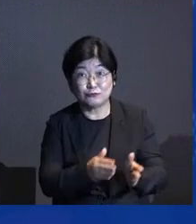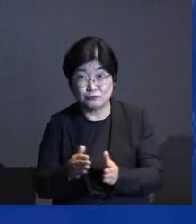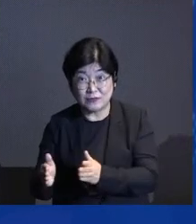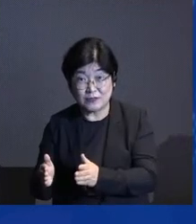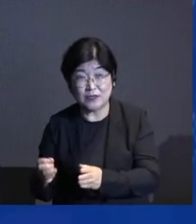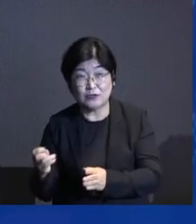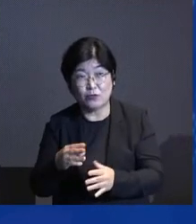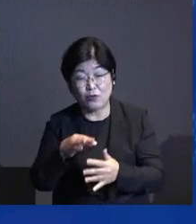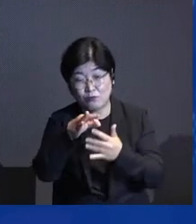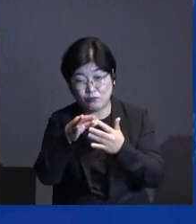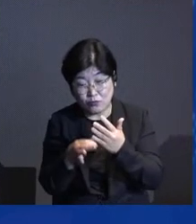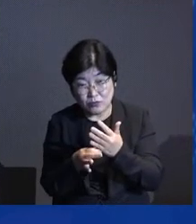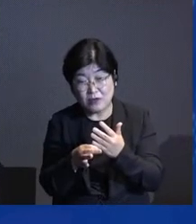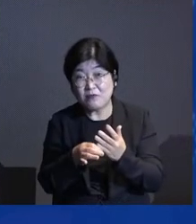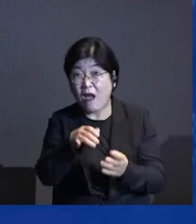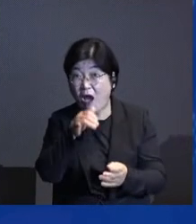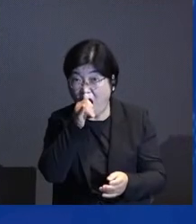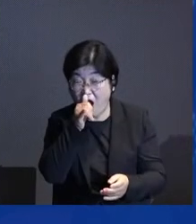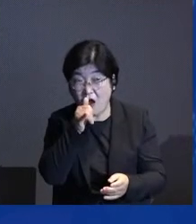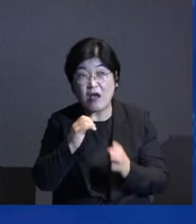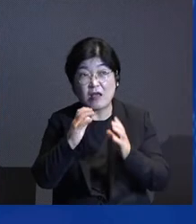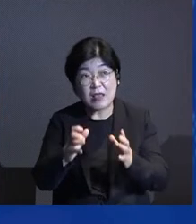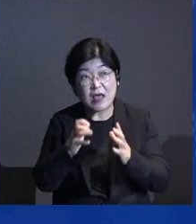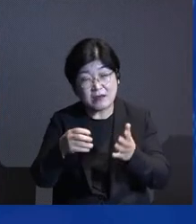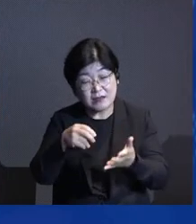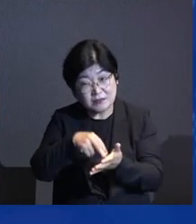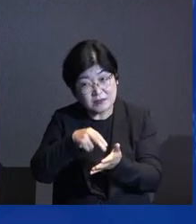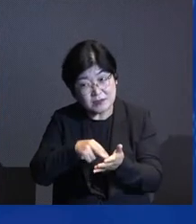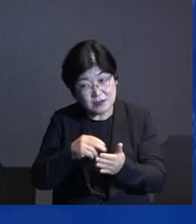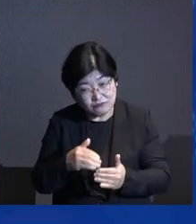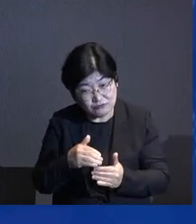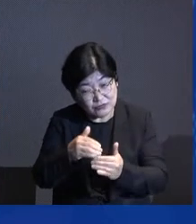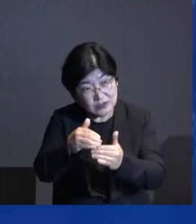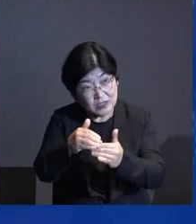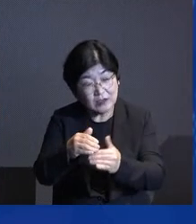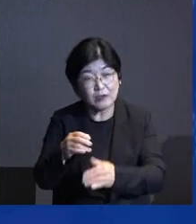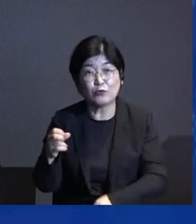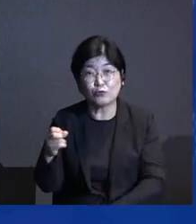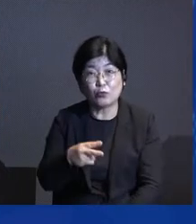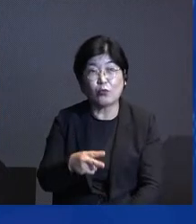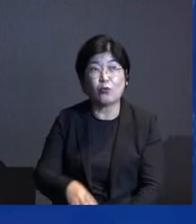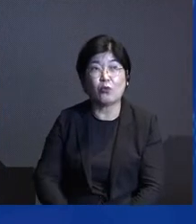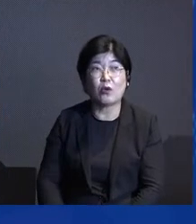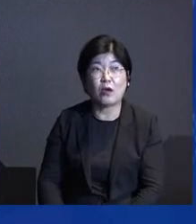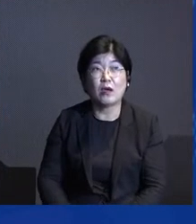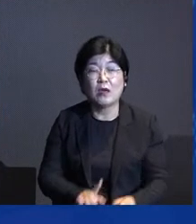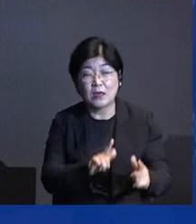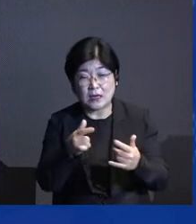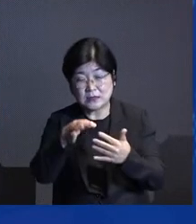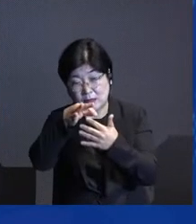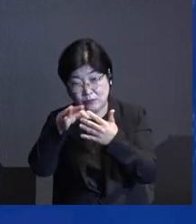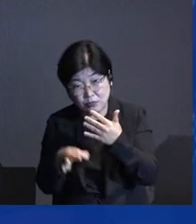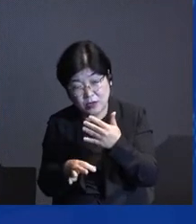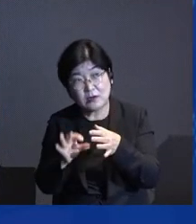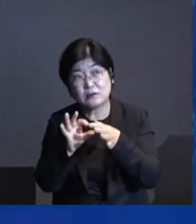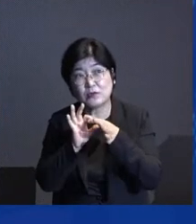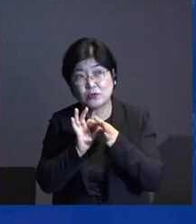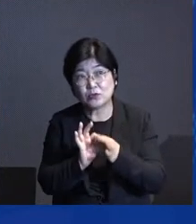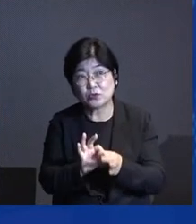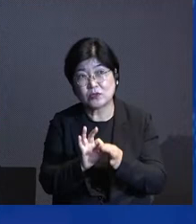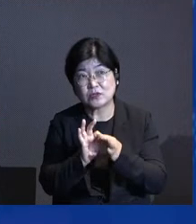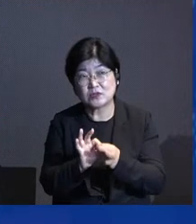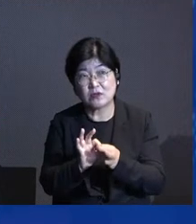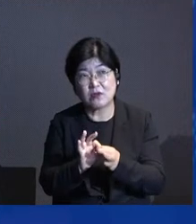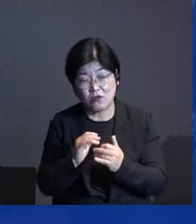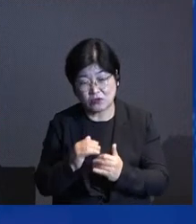programs at the national level, and to implement and to translate those programs at the grassroots level, we need foundation at